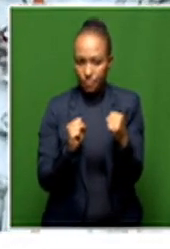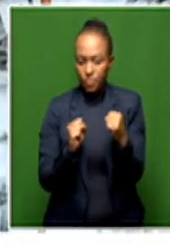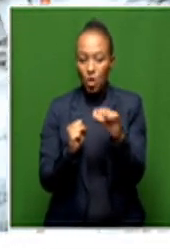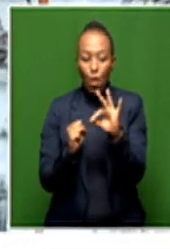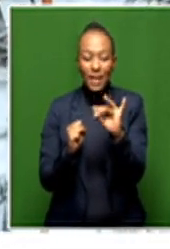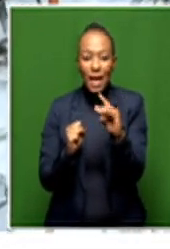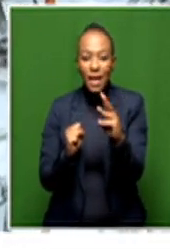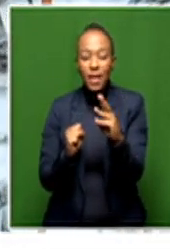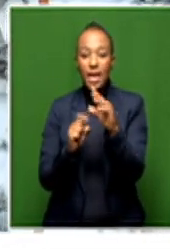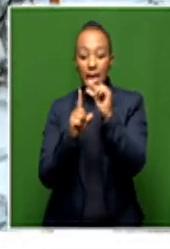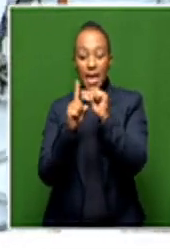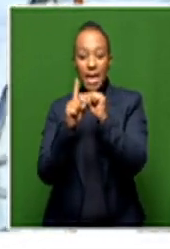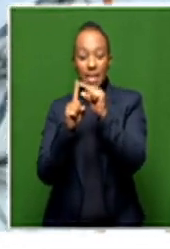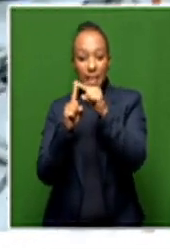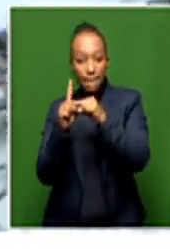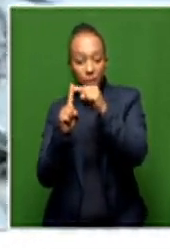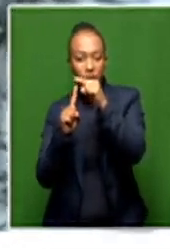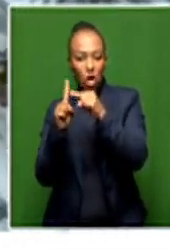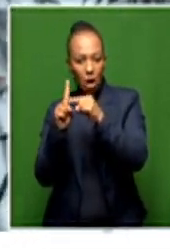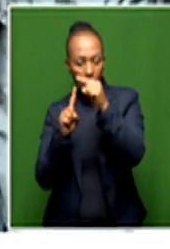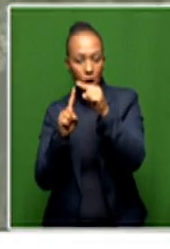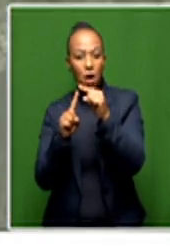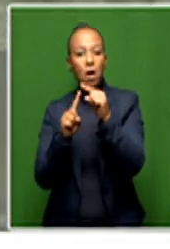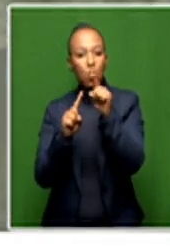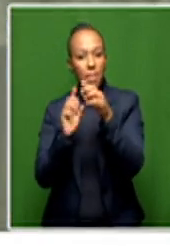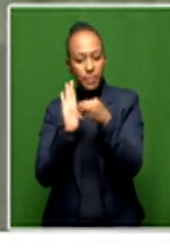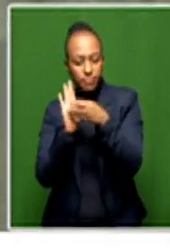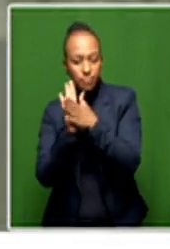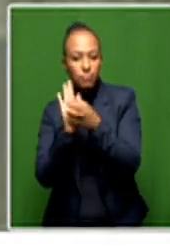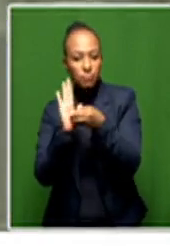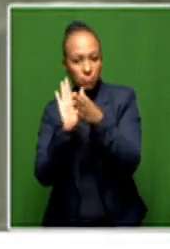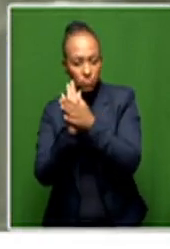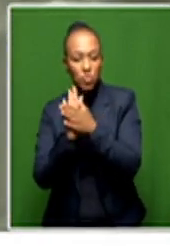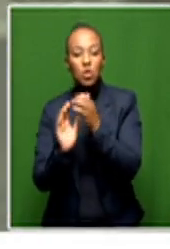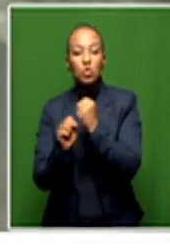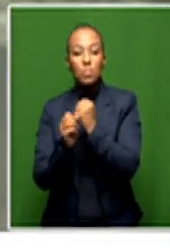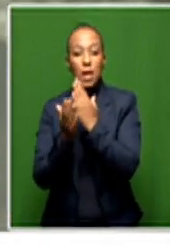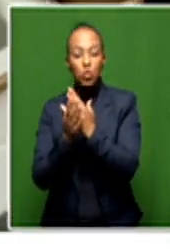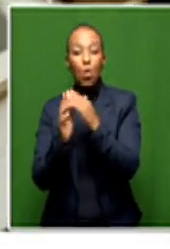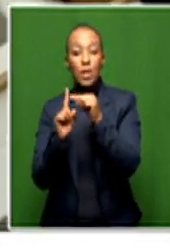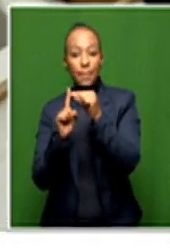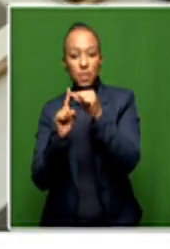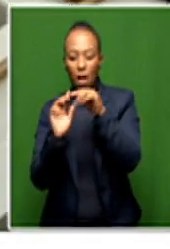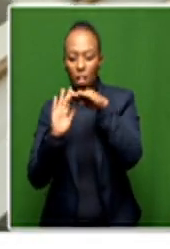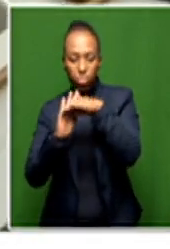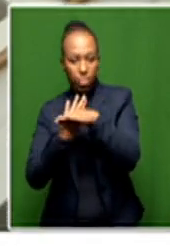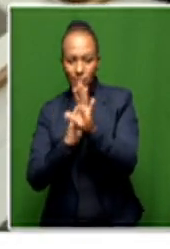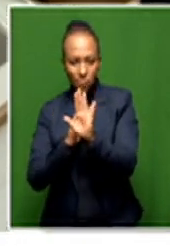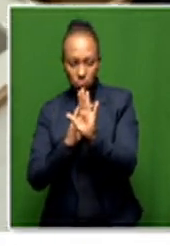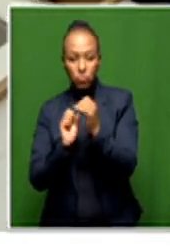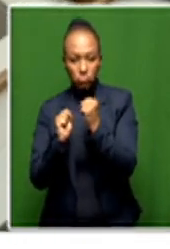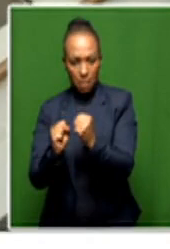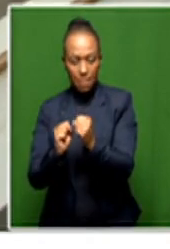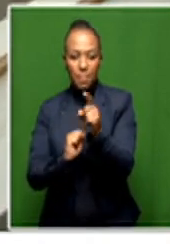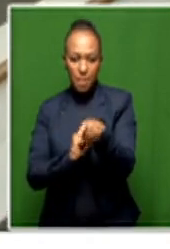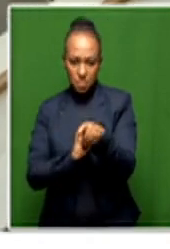daily temperature to make sure, and you need to record it to make sure that the temperature is not going down.